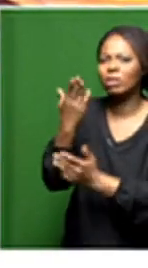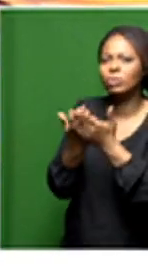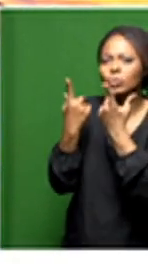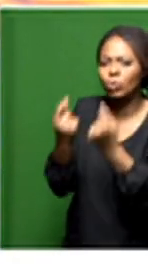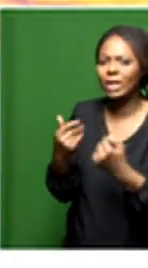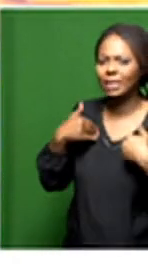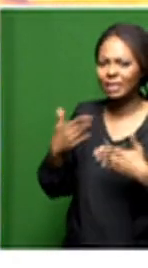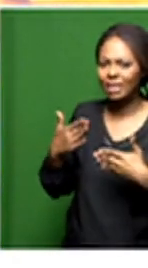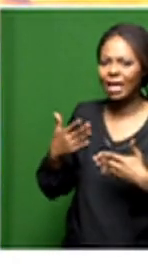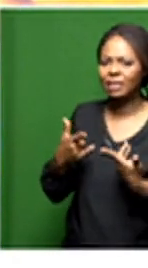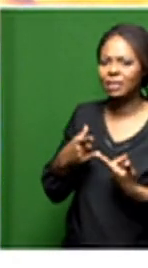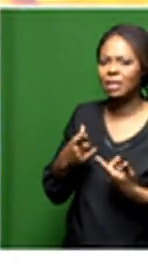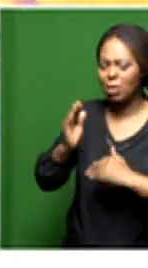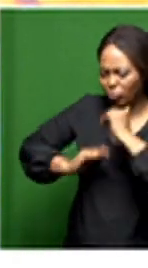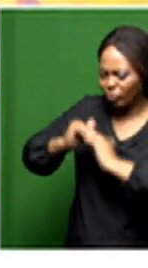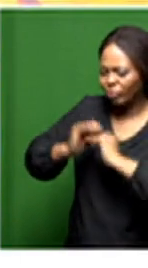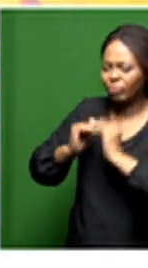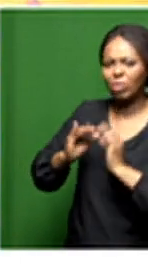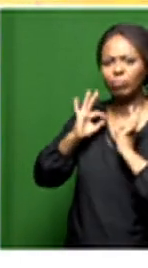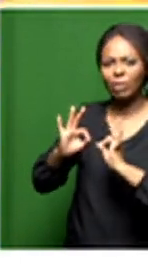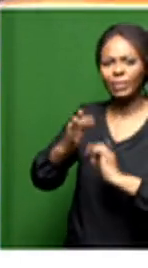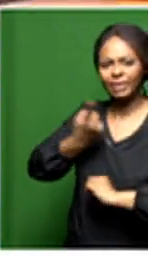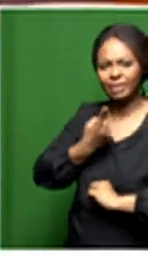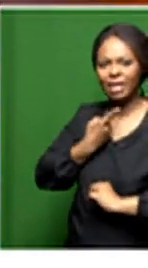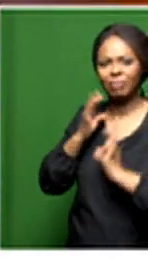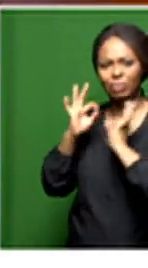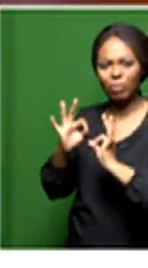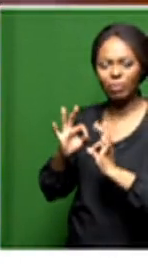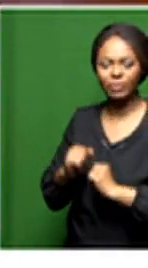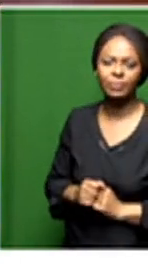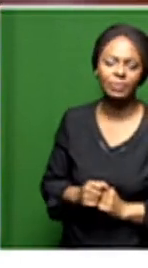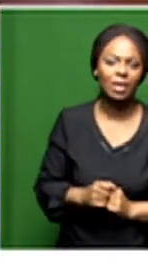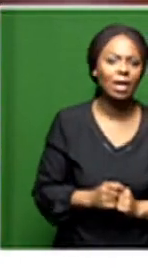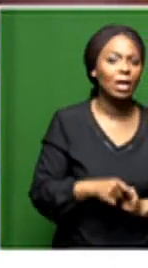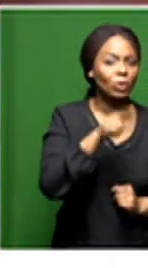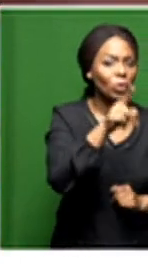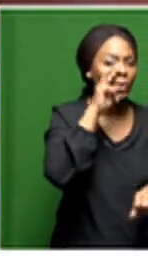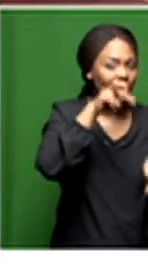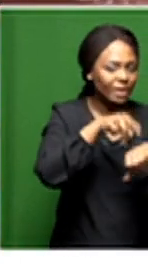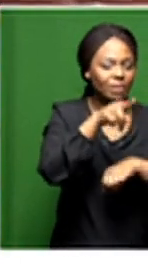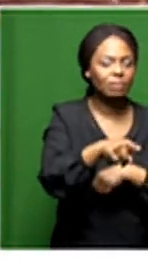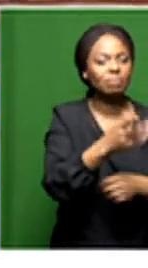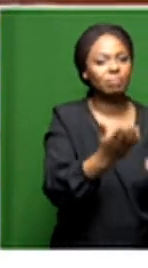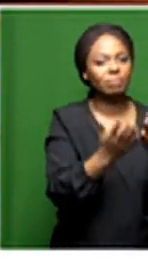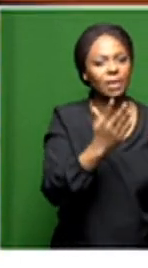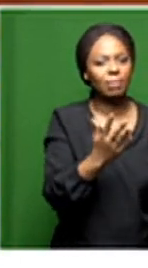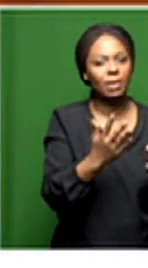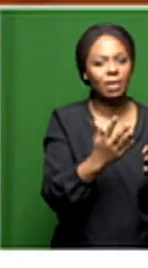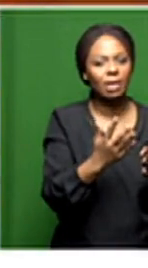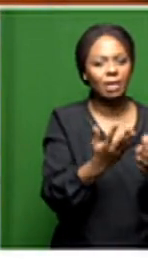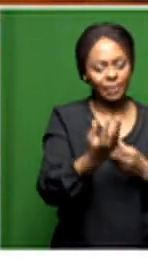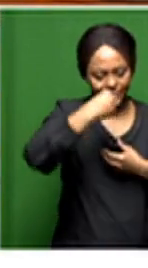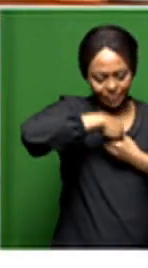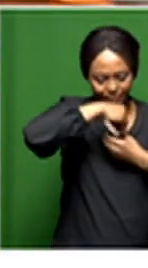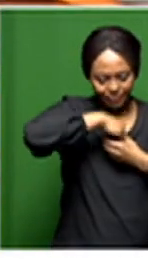start repackaging themselves in the best way possible. So you have to visit the younger child